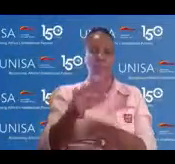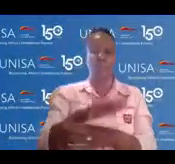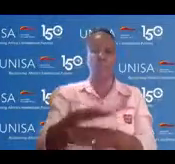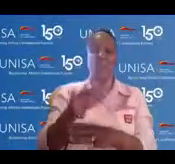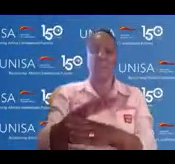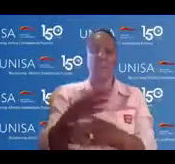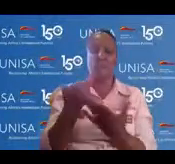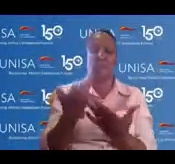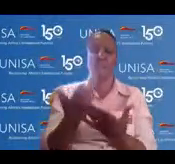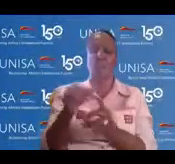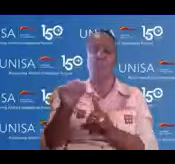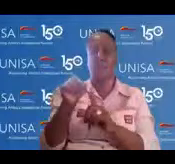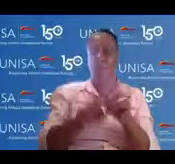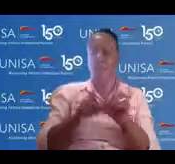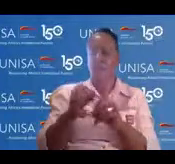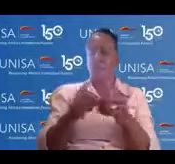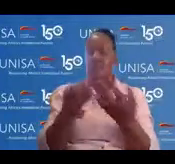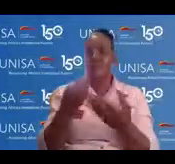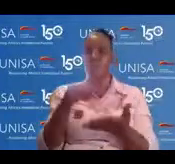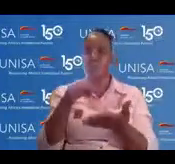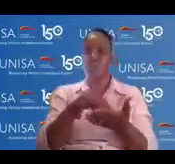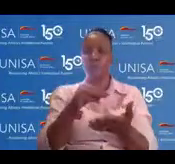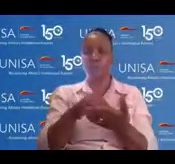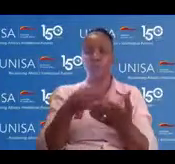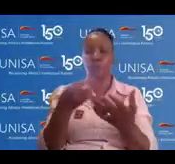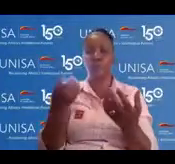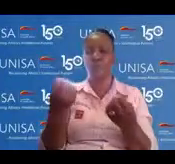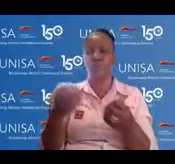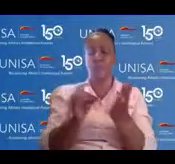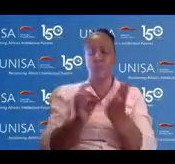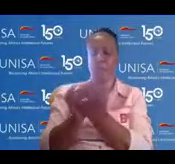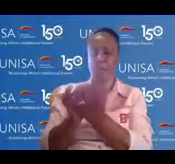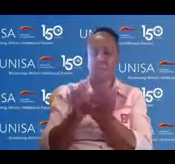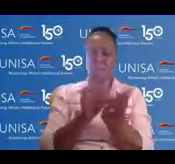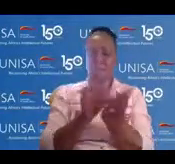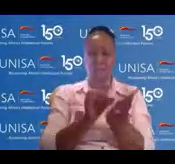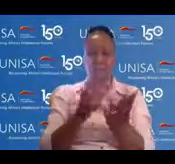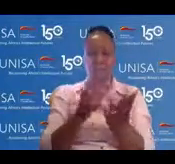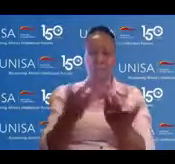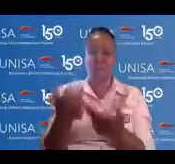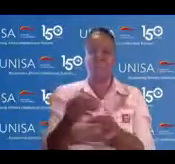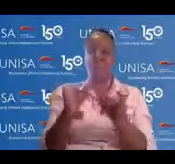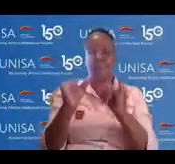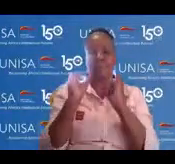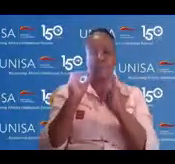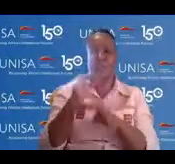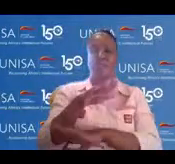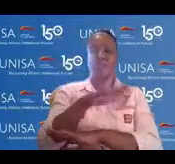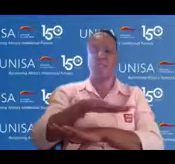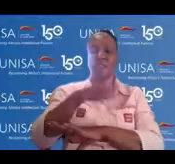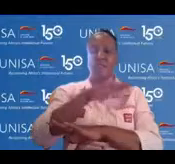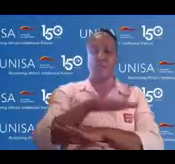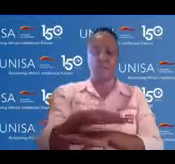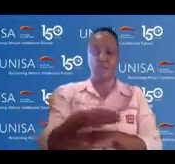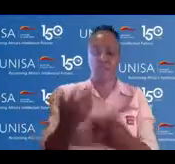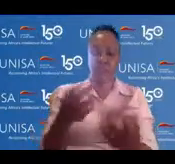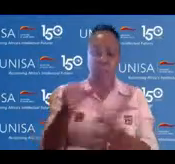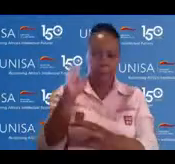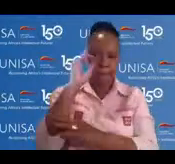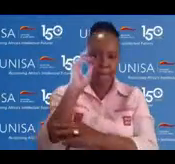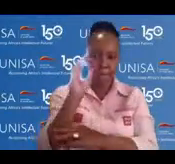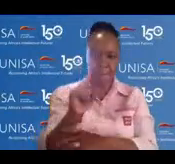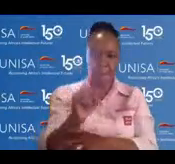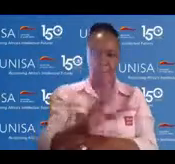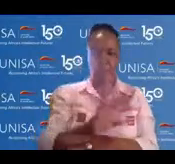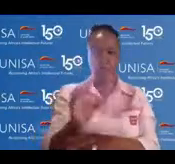losing credits, being expelled for very serious situations. But remember, you're not alone. you can